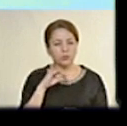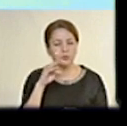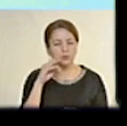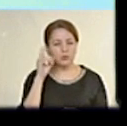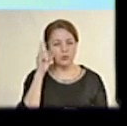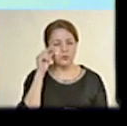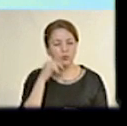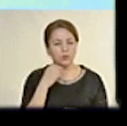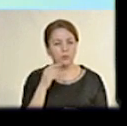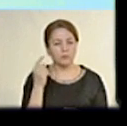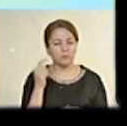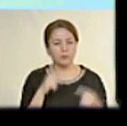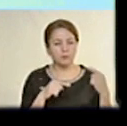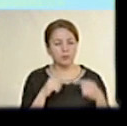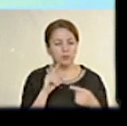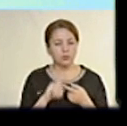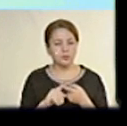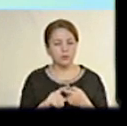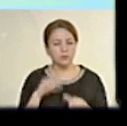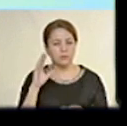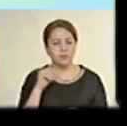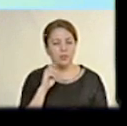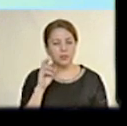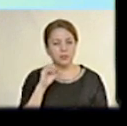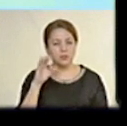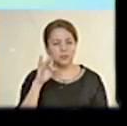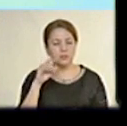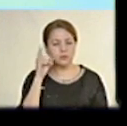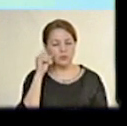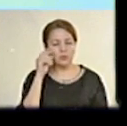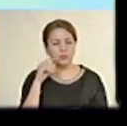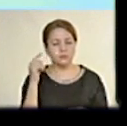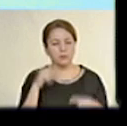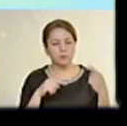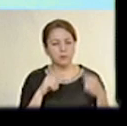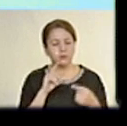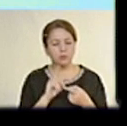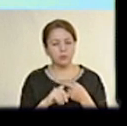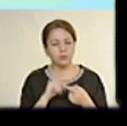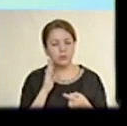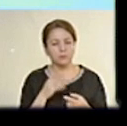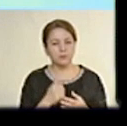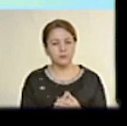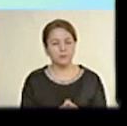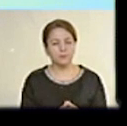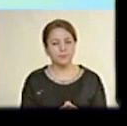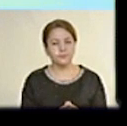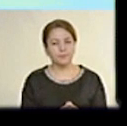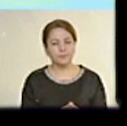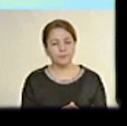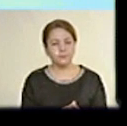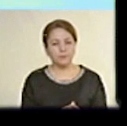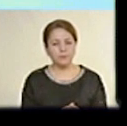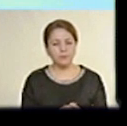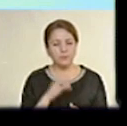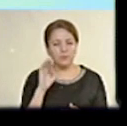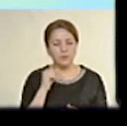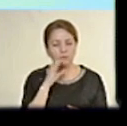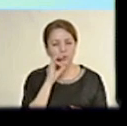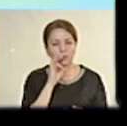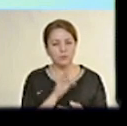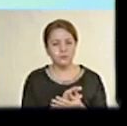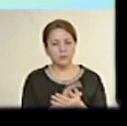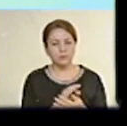butun sonlarga qo'shar ekanmiz va kasr sonlarimizni esa kasr sonlarimizga qo'shar ekanmiz. Natijada esa